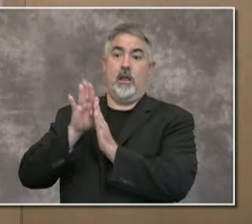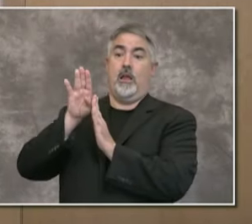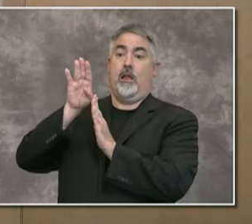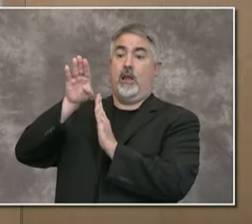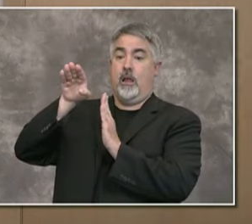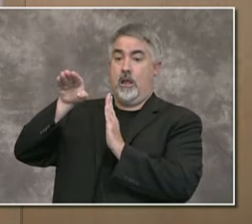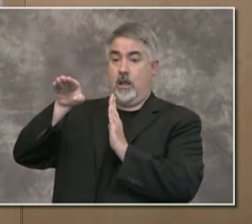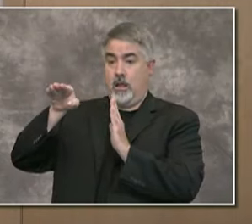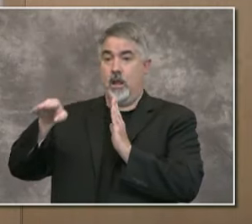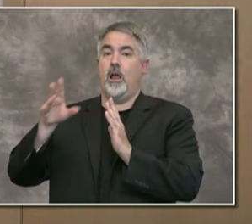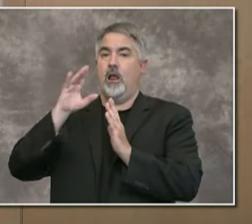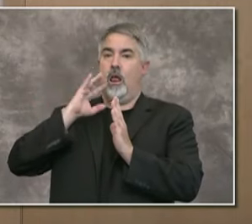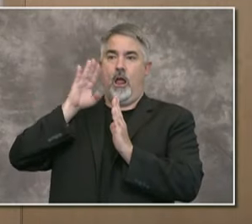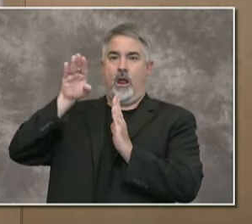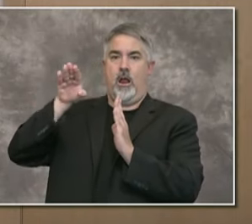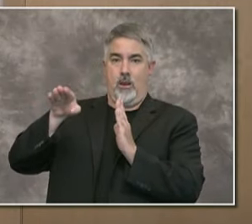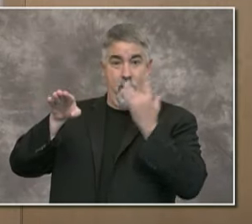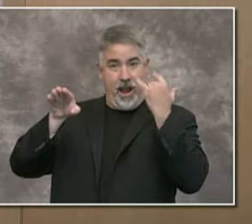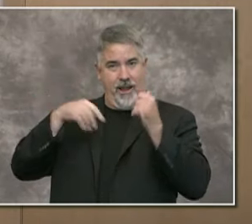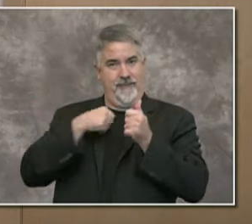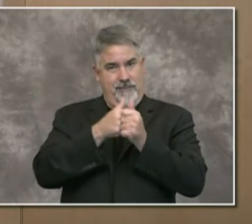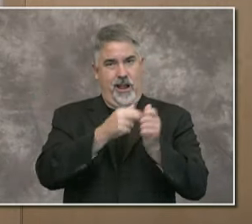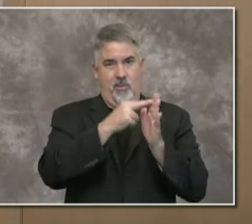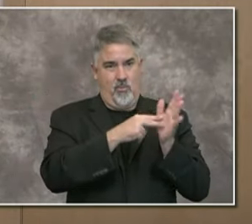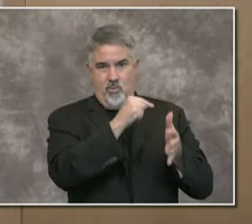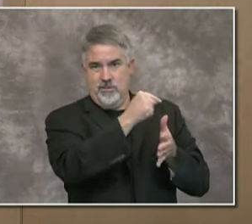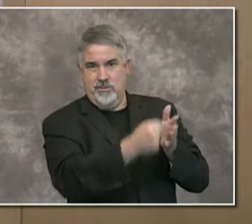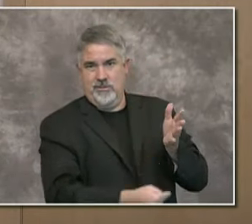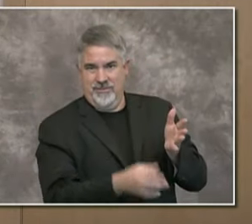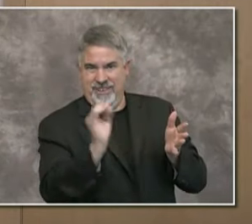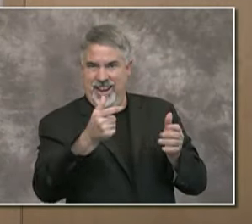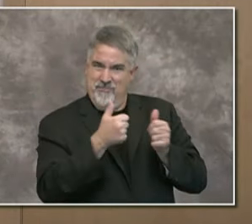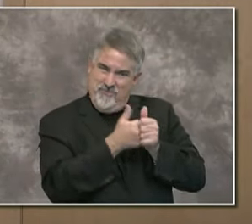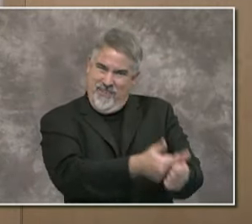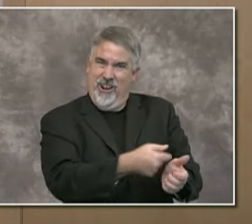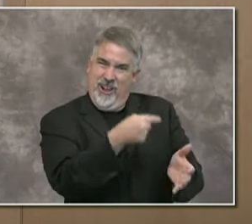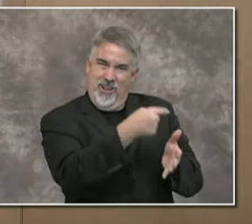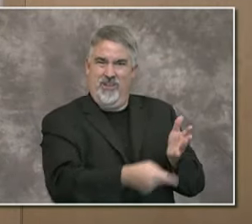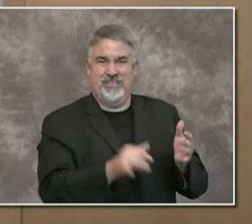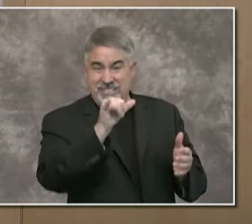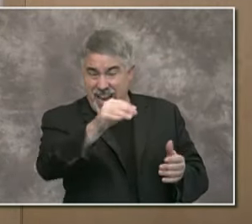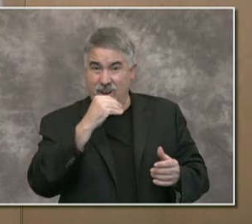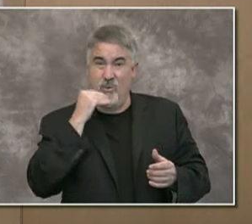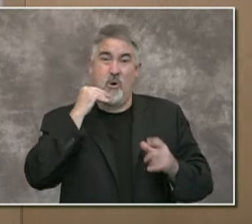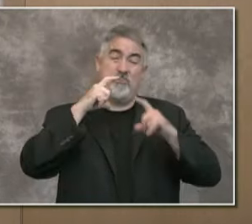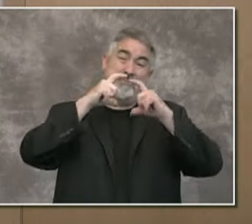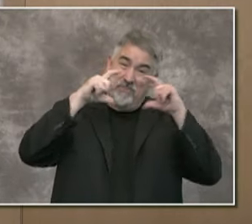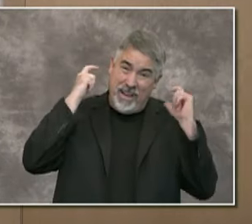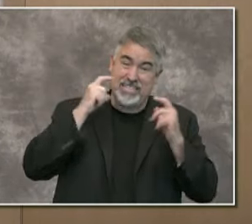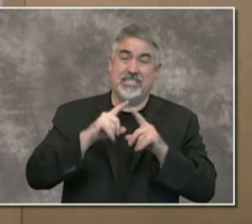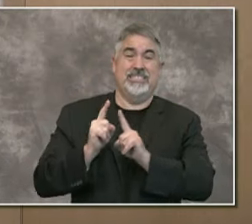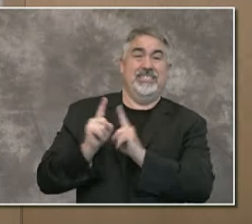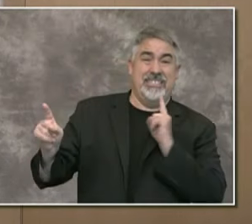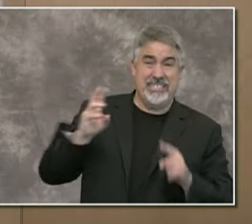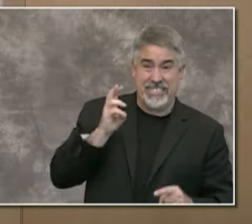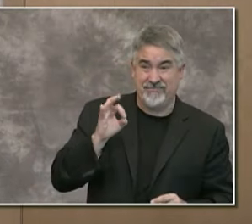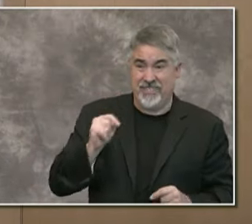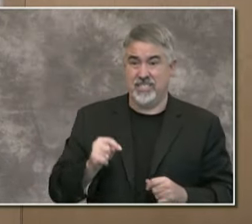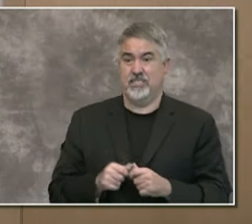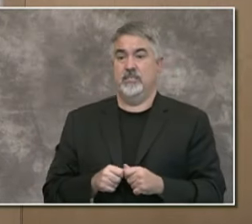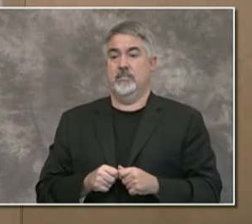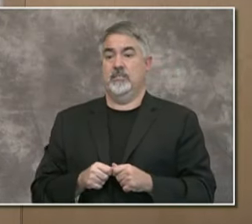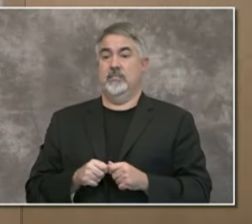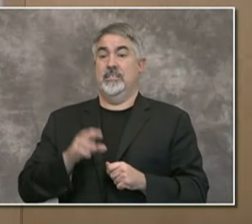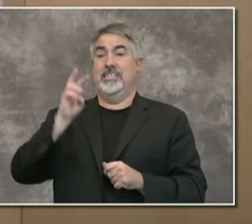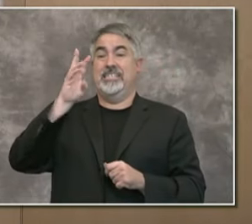of those orders that have been issued where we have asked elderly individuals over 65 to stay at